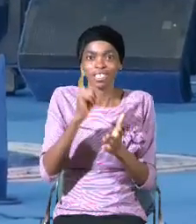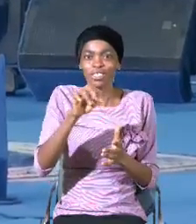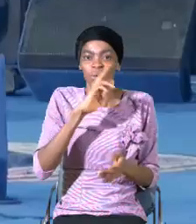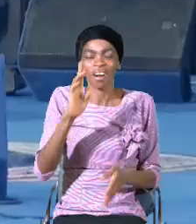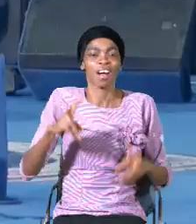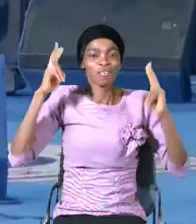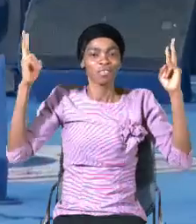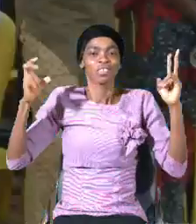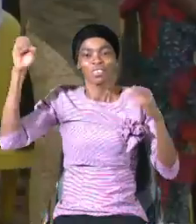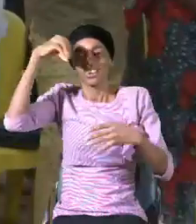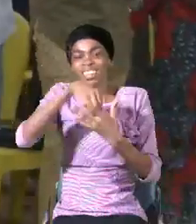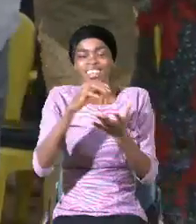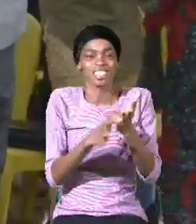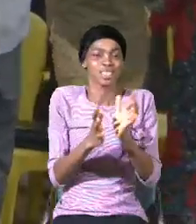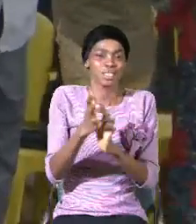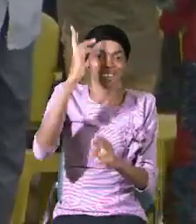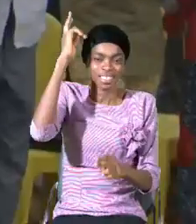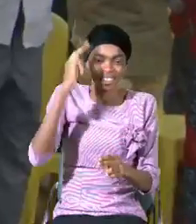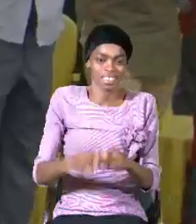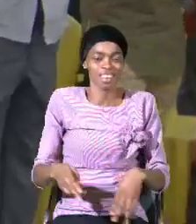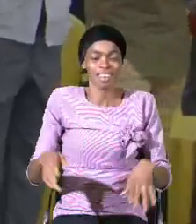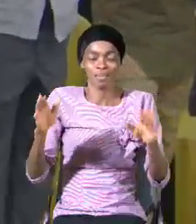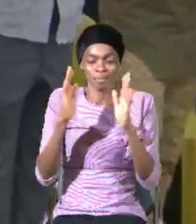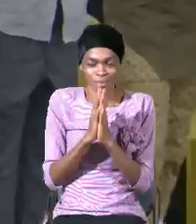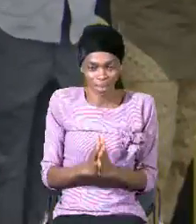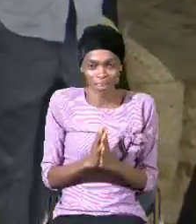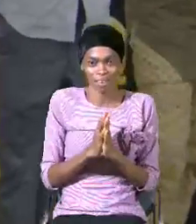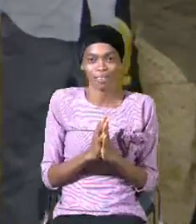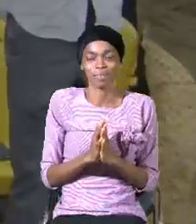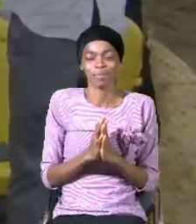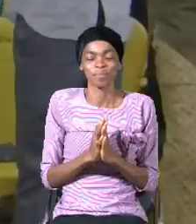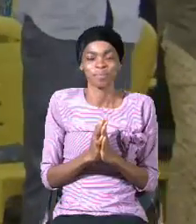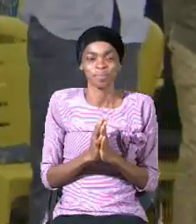victorious in Jesus' name.